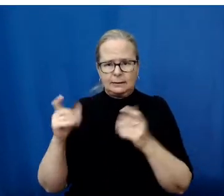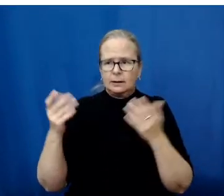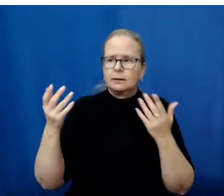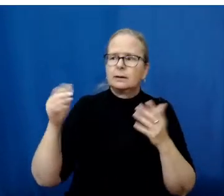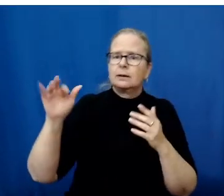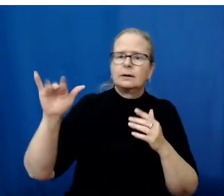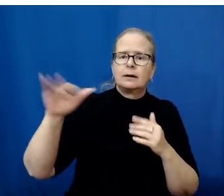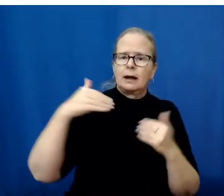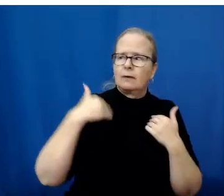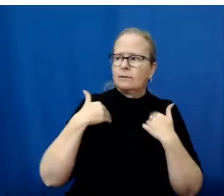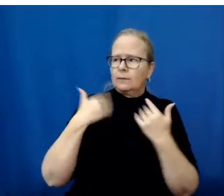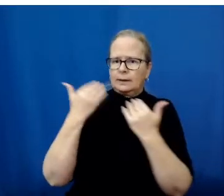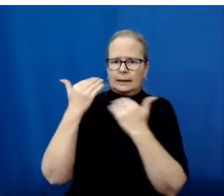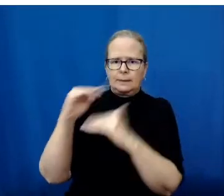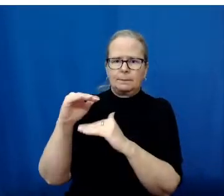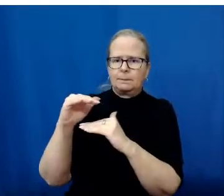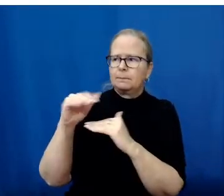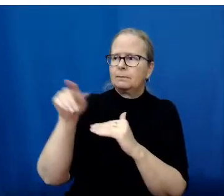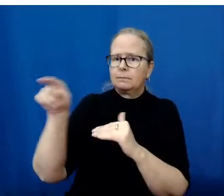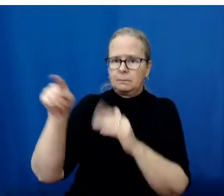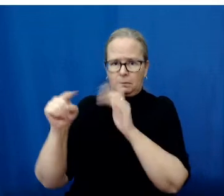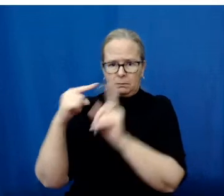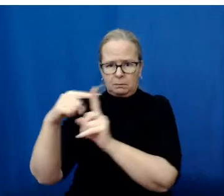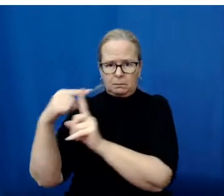new record, pandemic record of